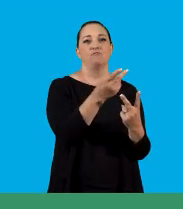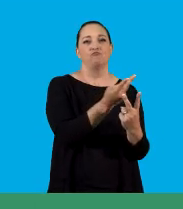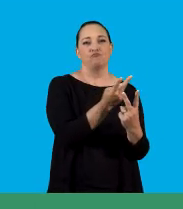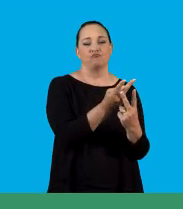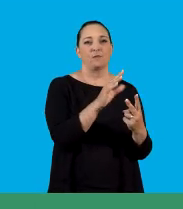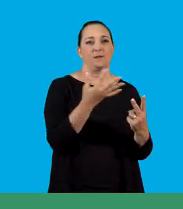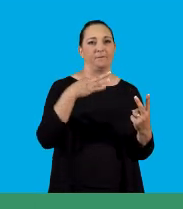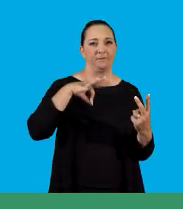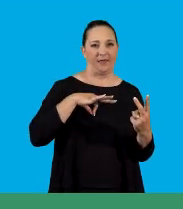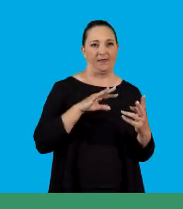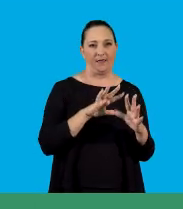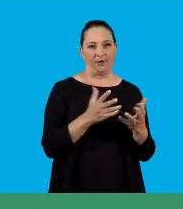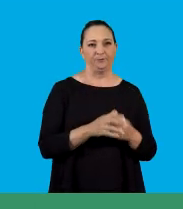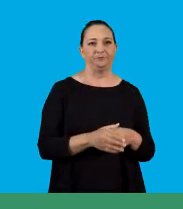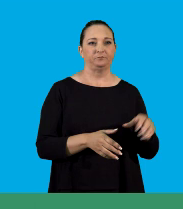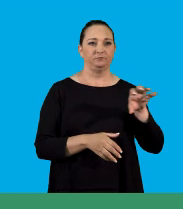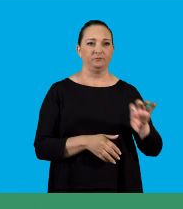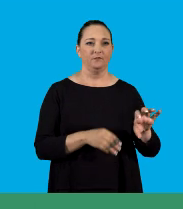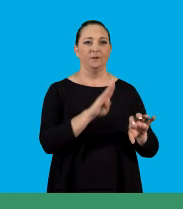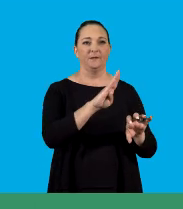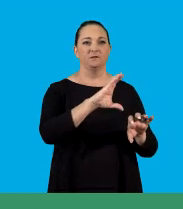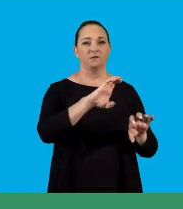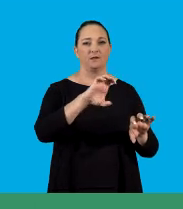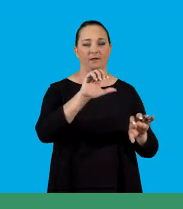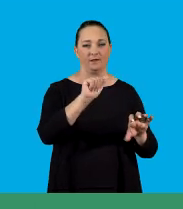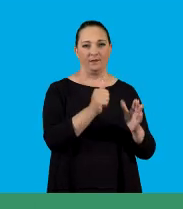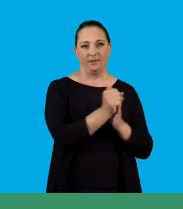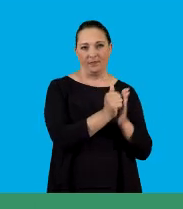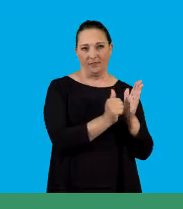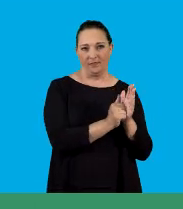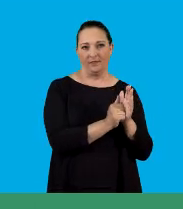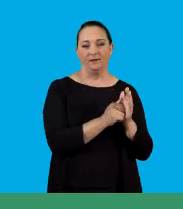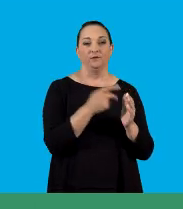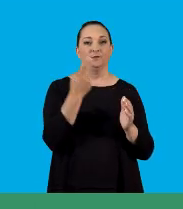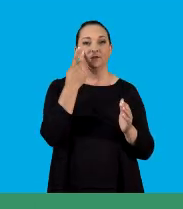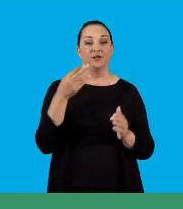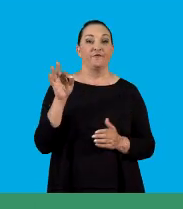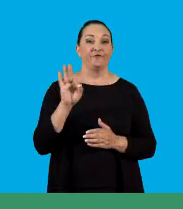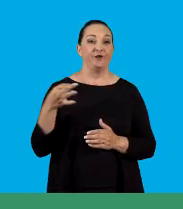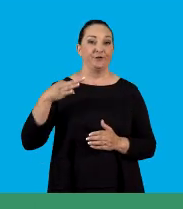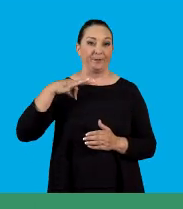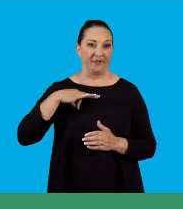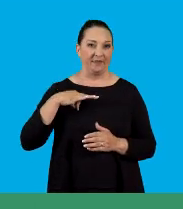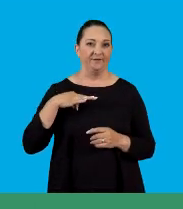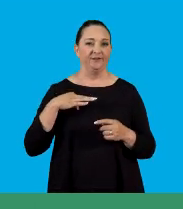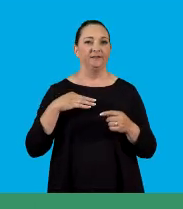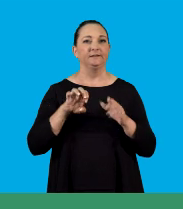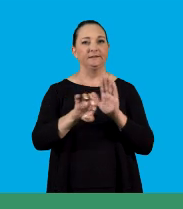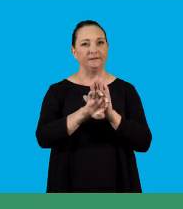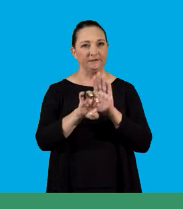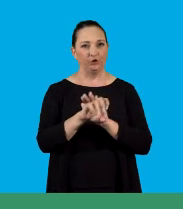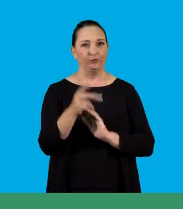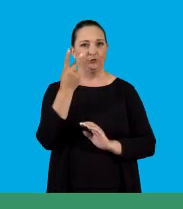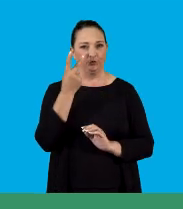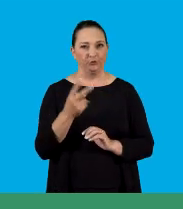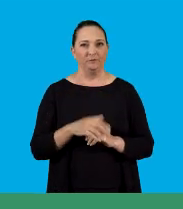salary determination and the BCA. We looked at the fringe benefits. Under fringe benefits, we looked at the examples of fringe benefits. We